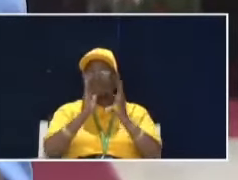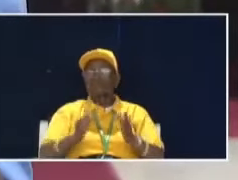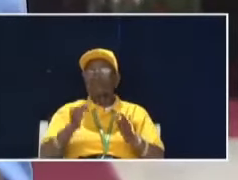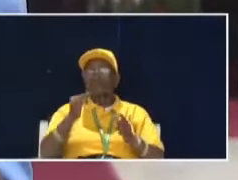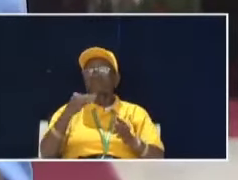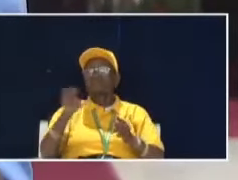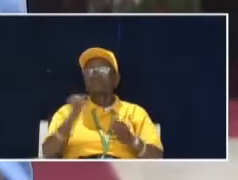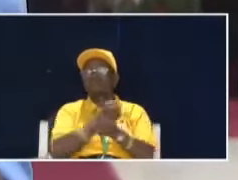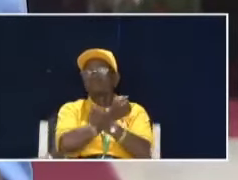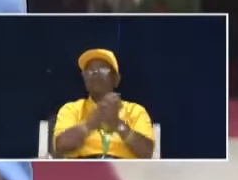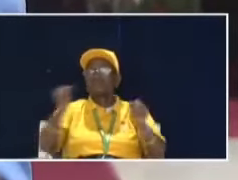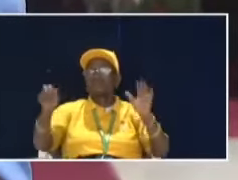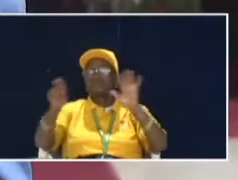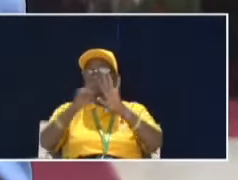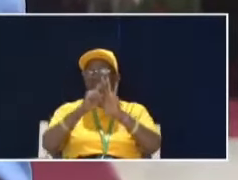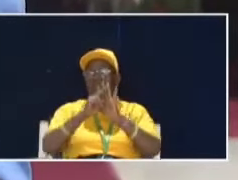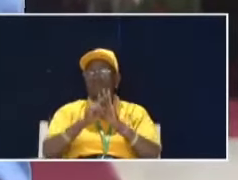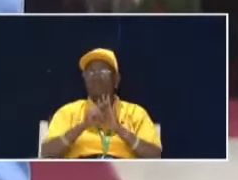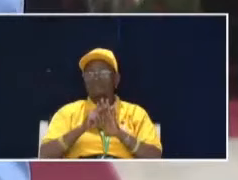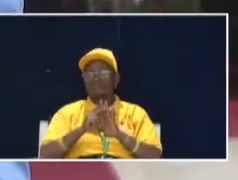salvation.